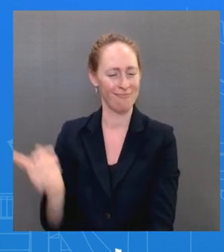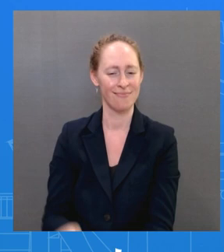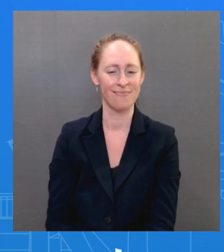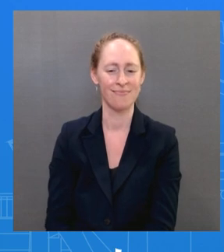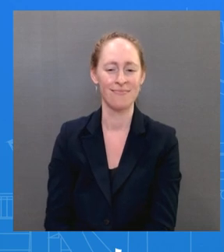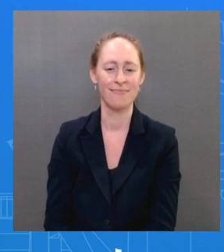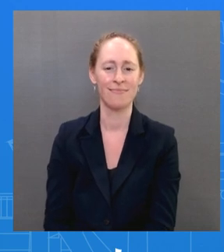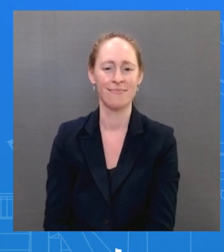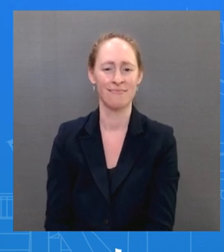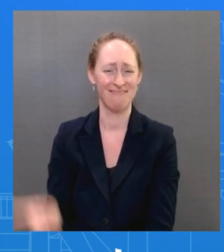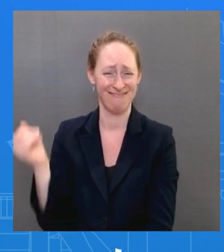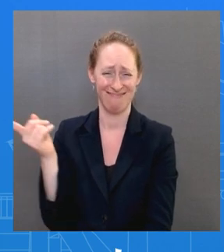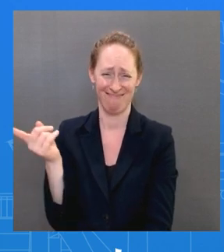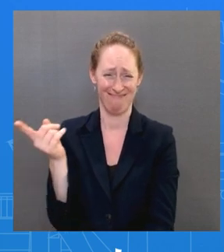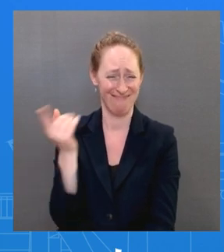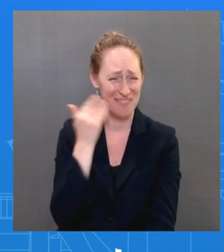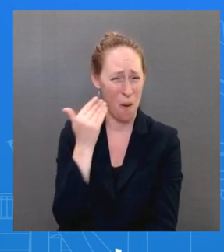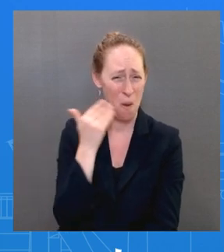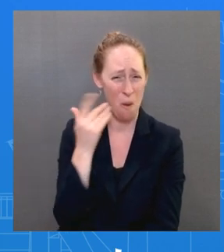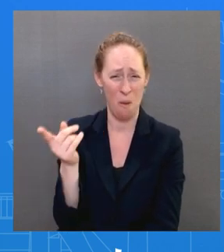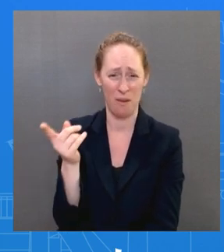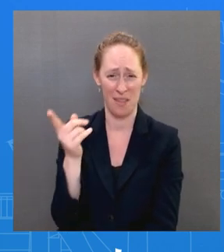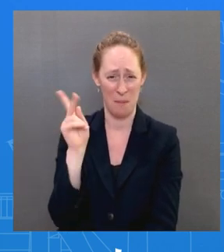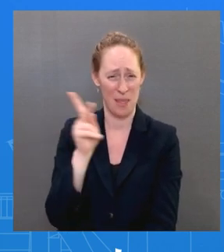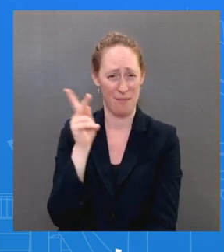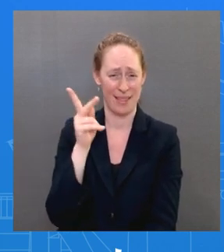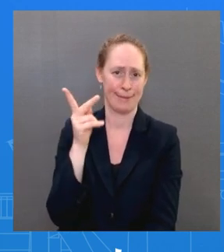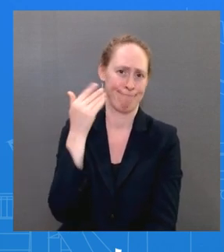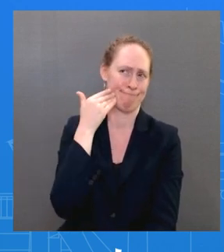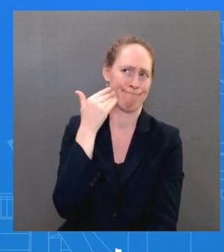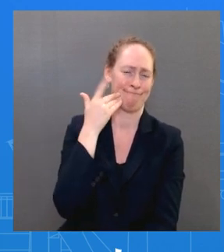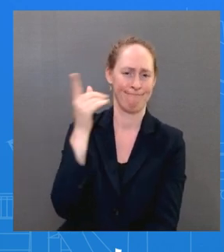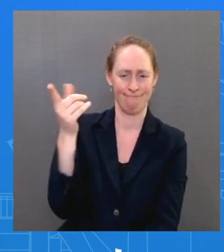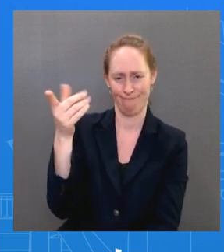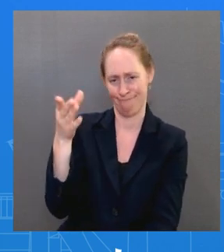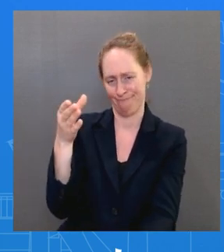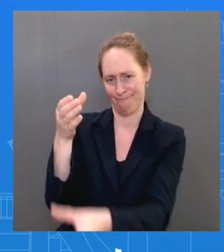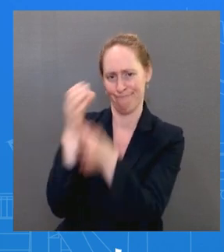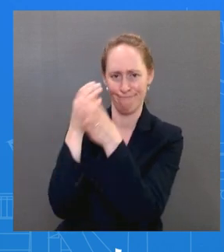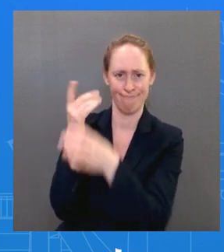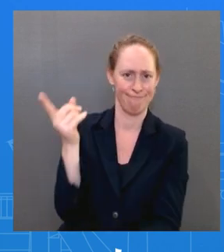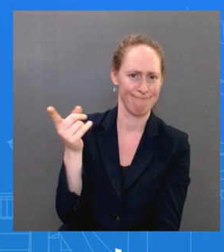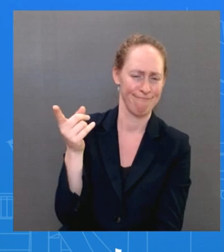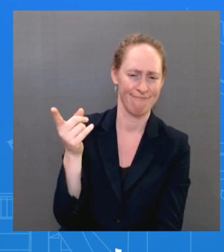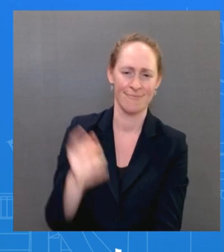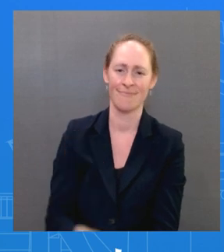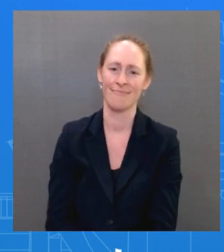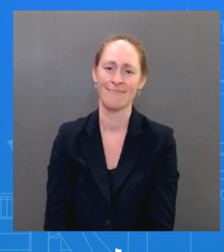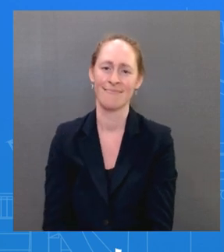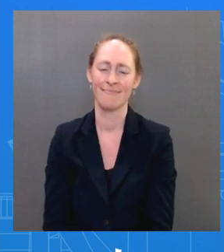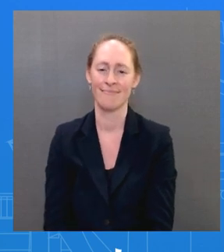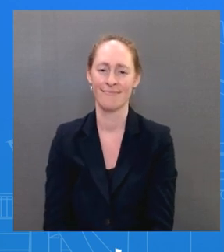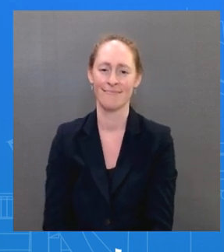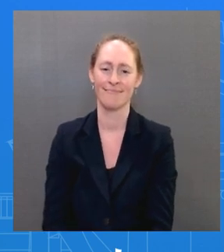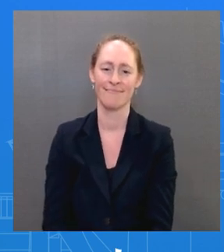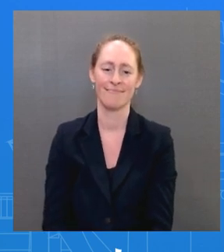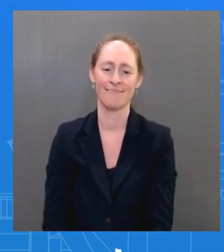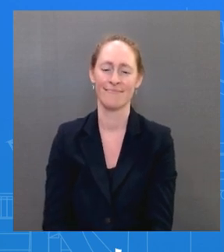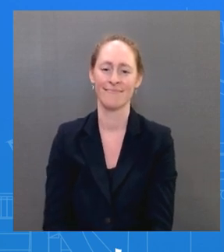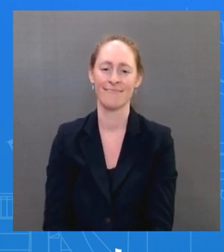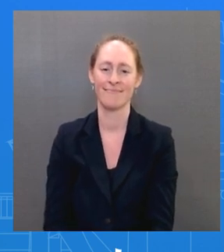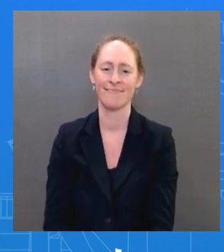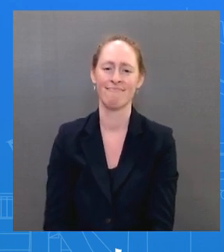COVID, for the COVID response and what we've been seeing for the last 21 months. And so we wanted